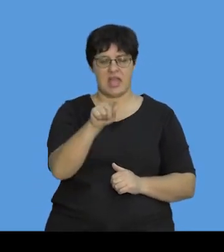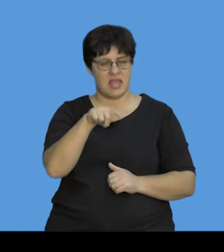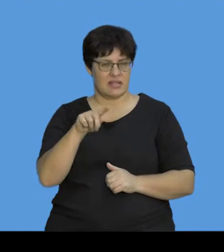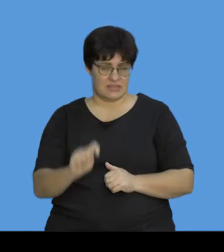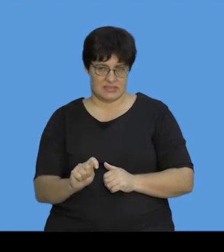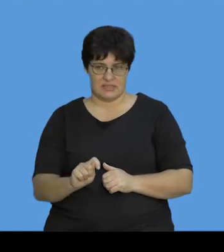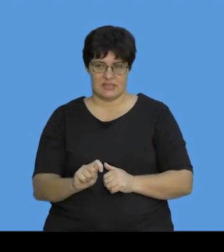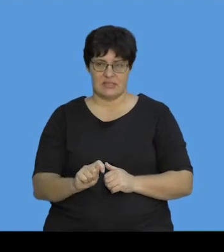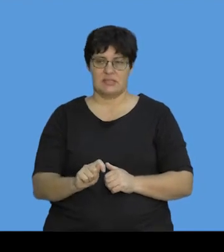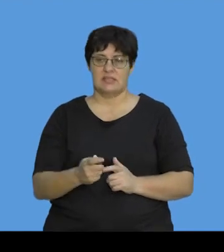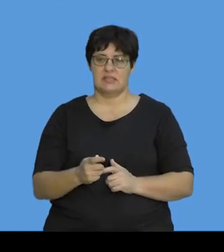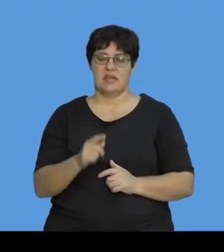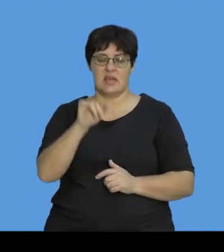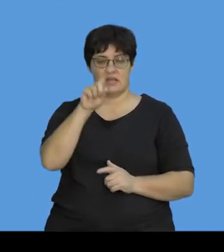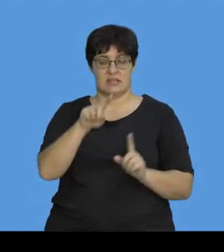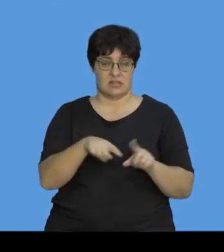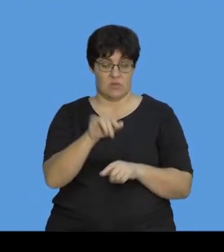but if you look carefully,